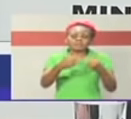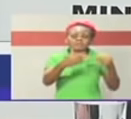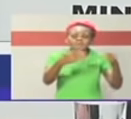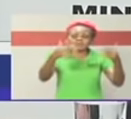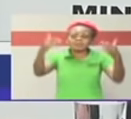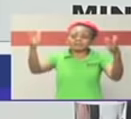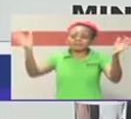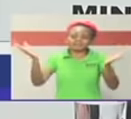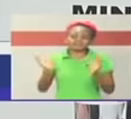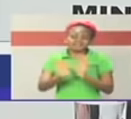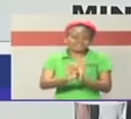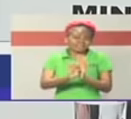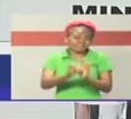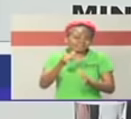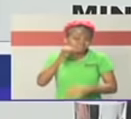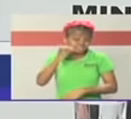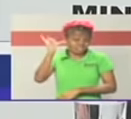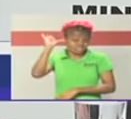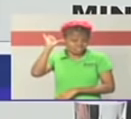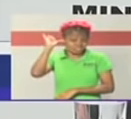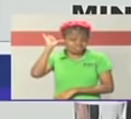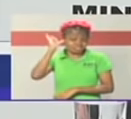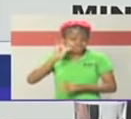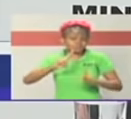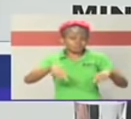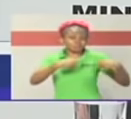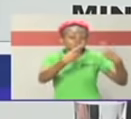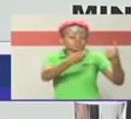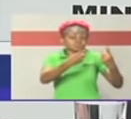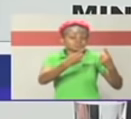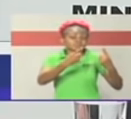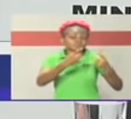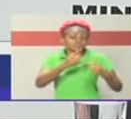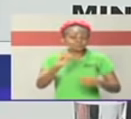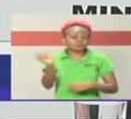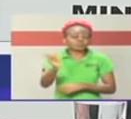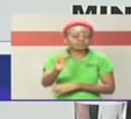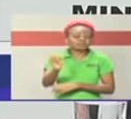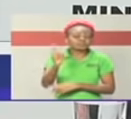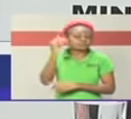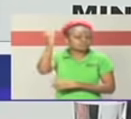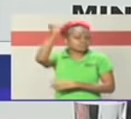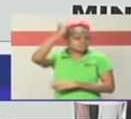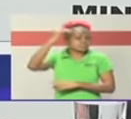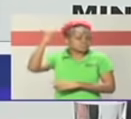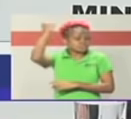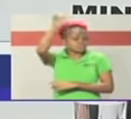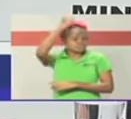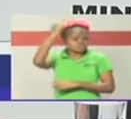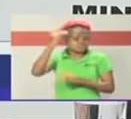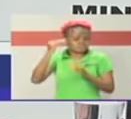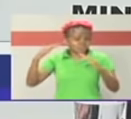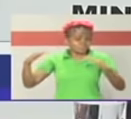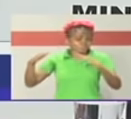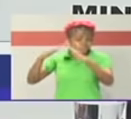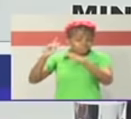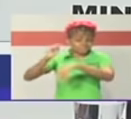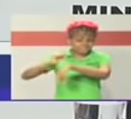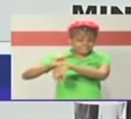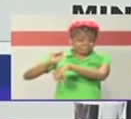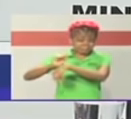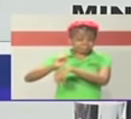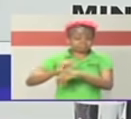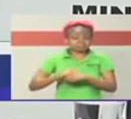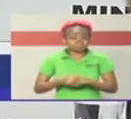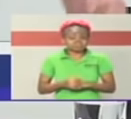yesterday, we did a vaccination outreach at the Nur-e-Islam Mosque, which just abuts the constituency